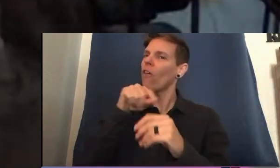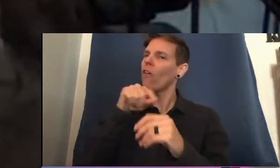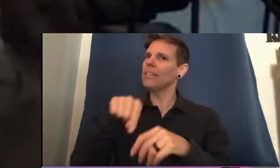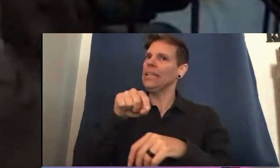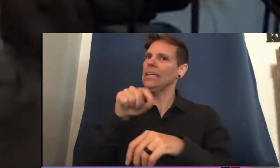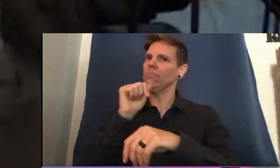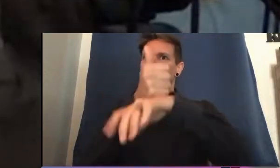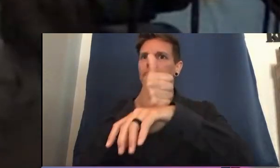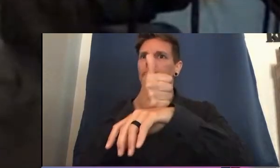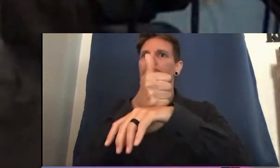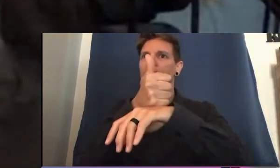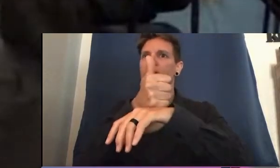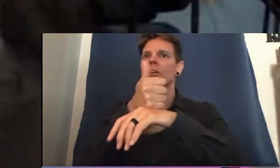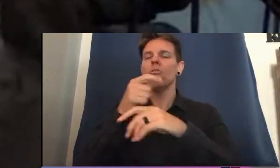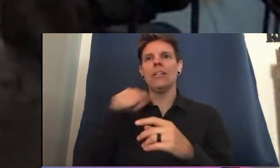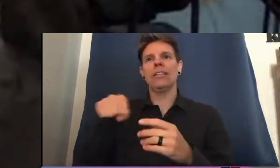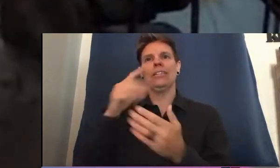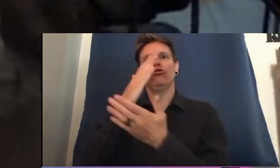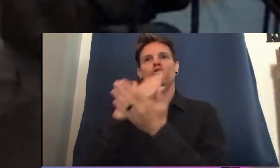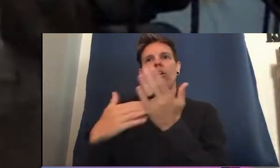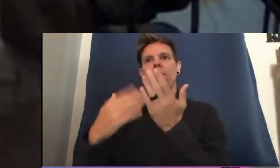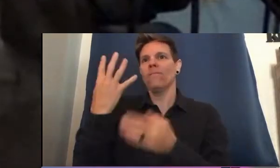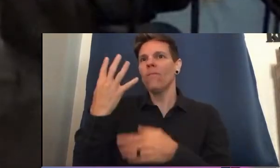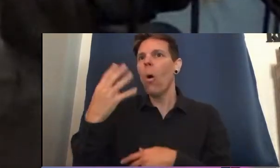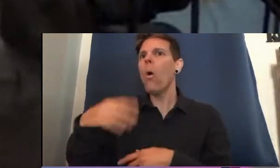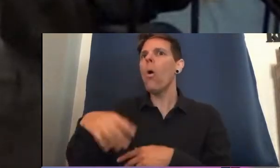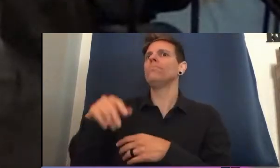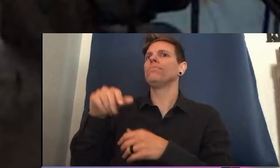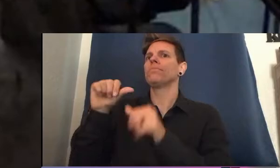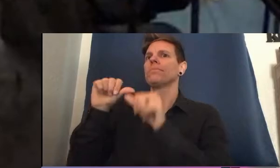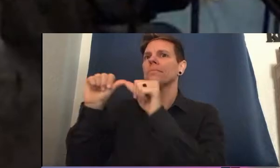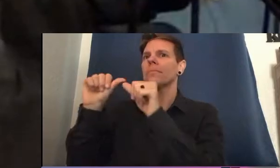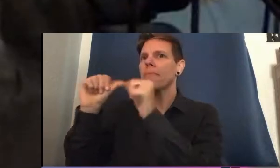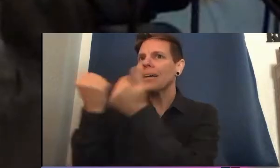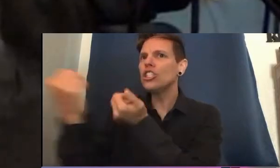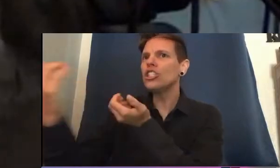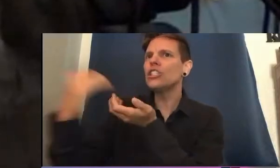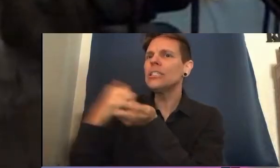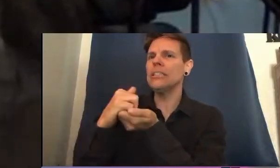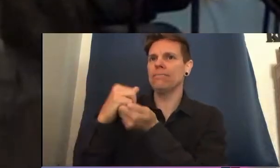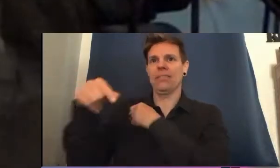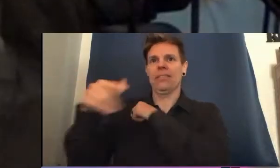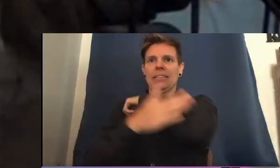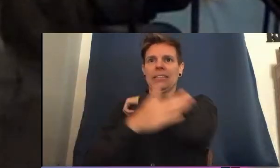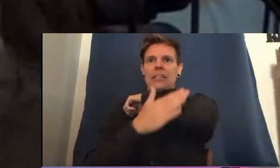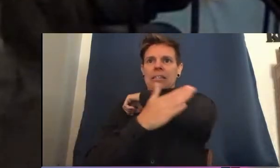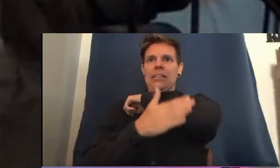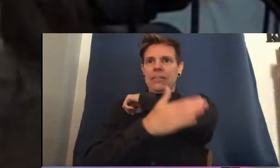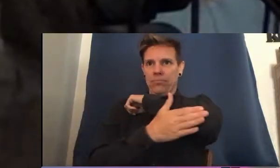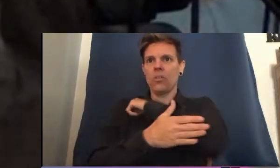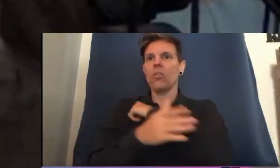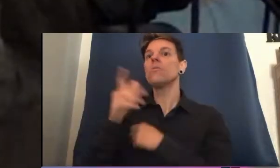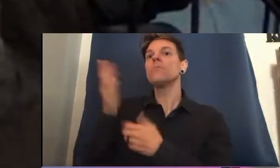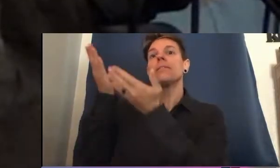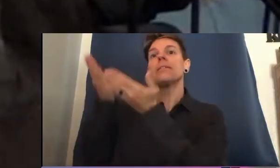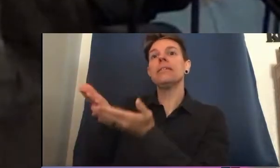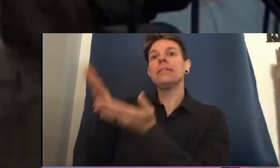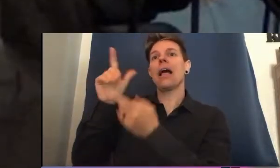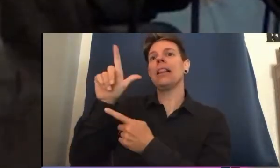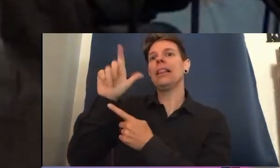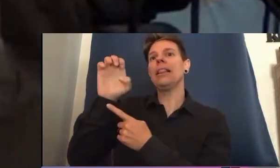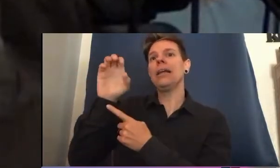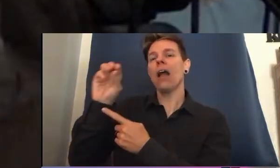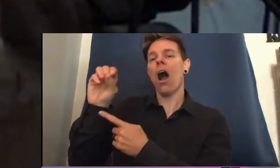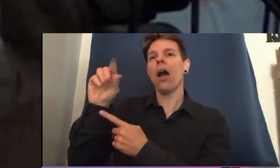closely with our county coroner, Leon Kelly, as well as some other leaders in this community.